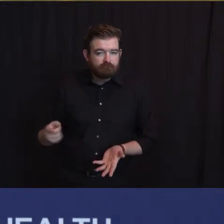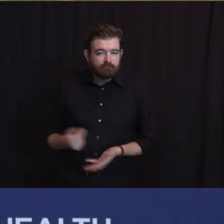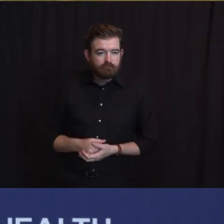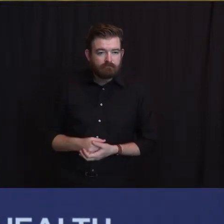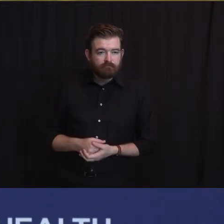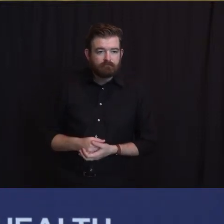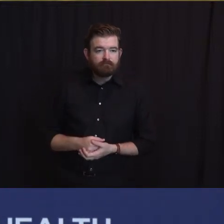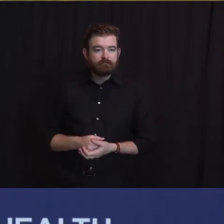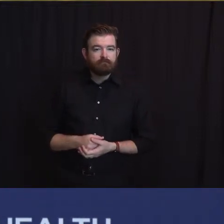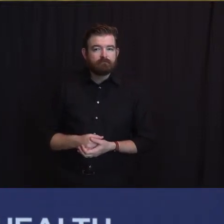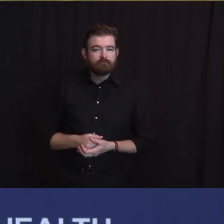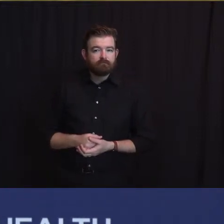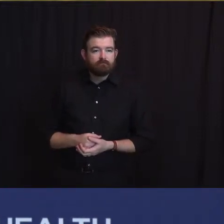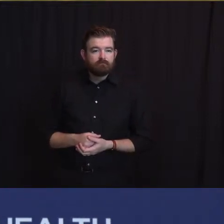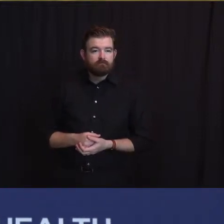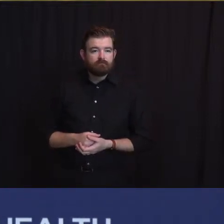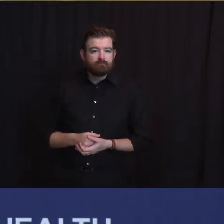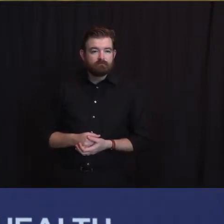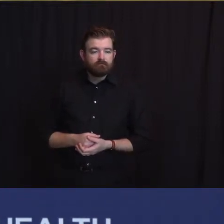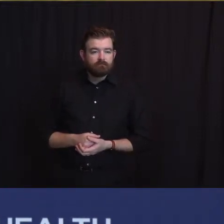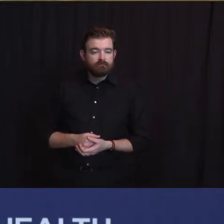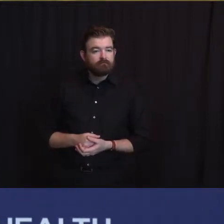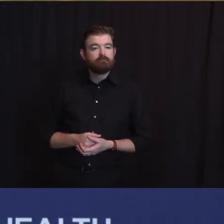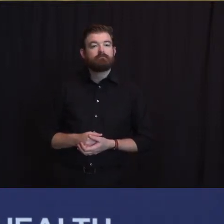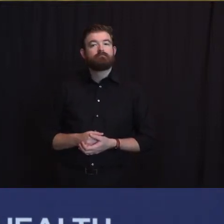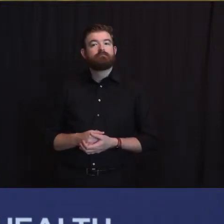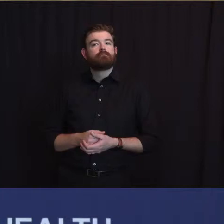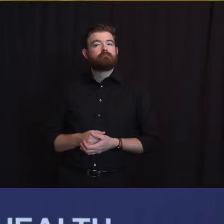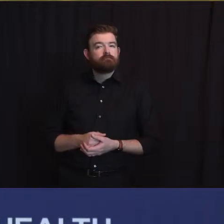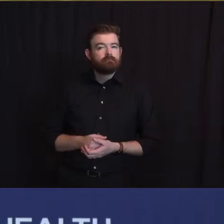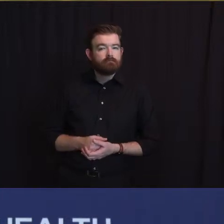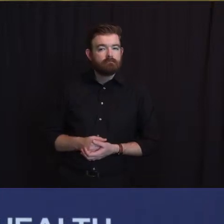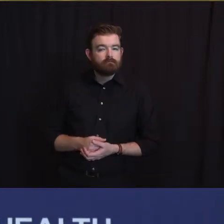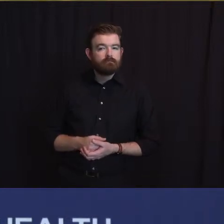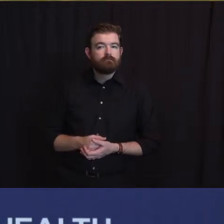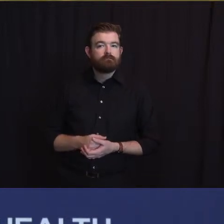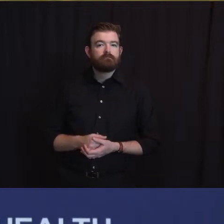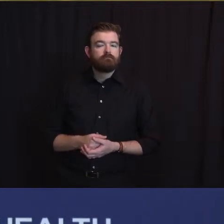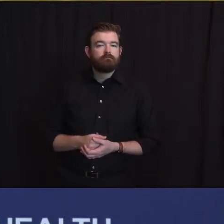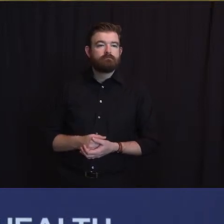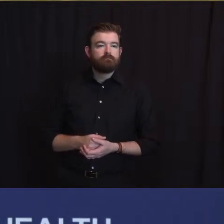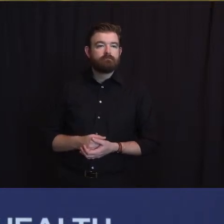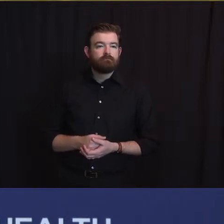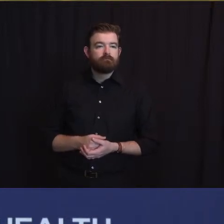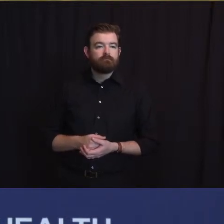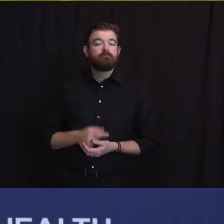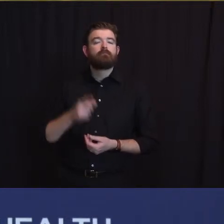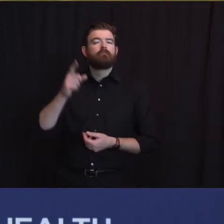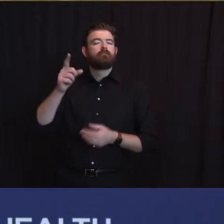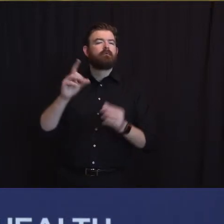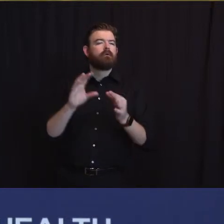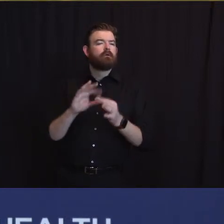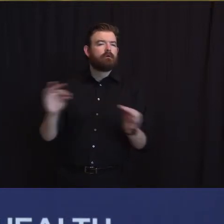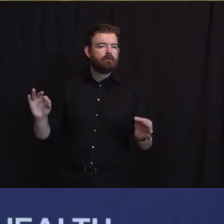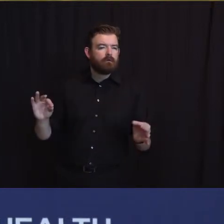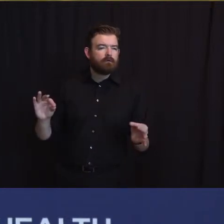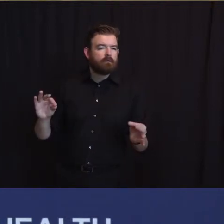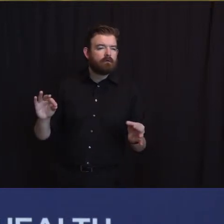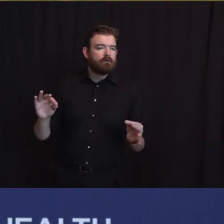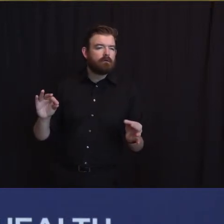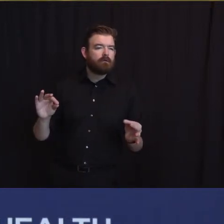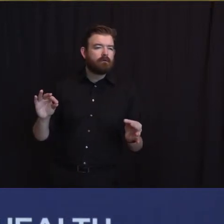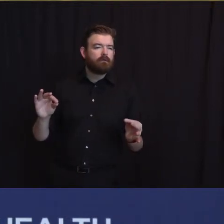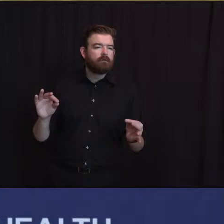some strong statements and pushback after you said that children will possibly have to wear masks in